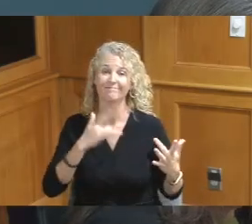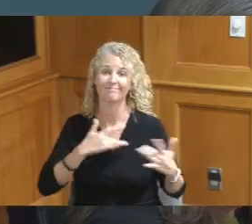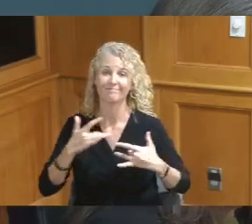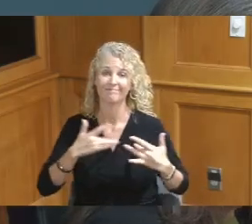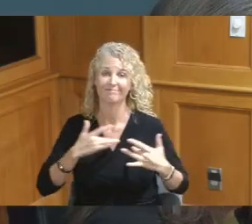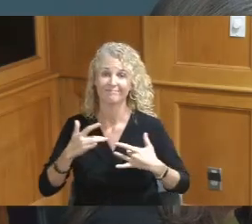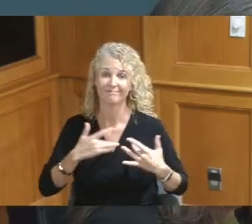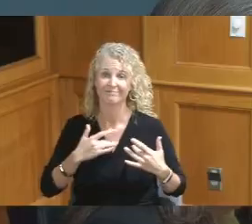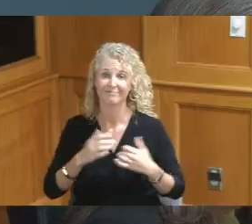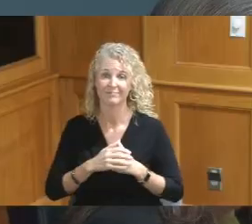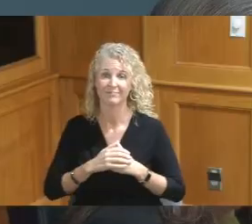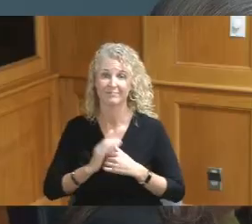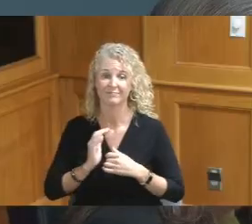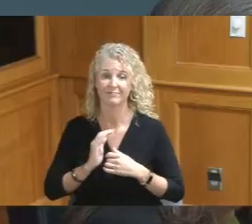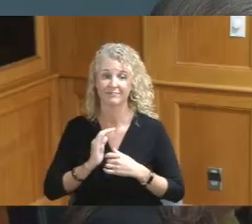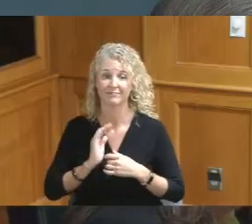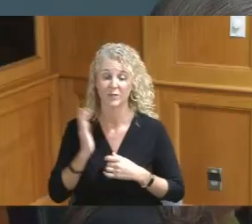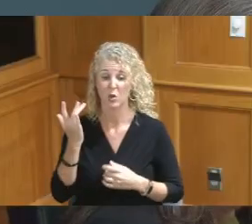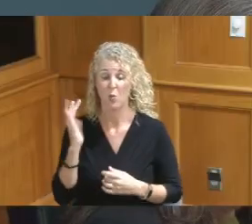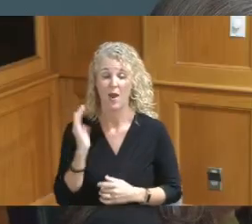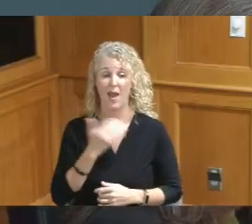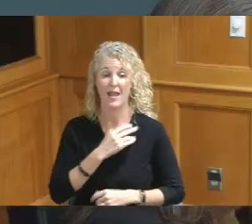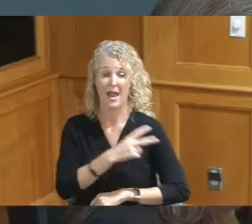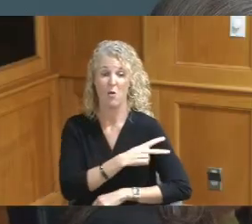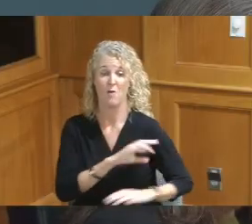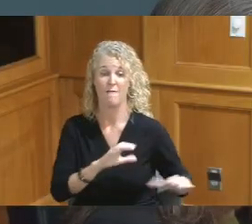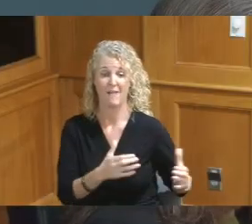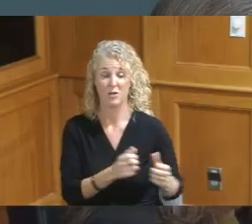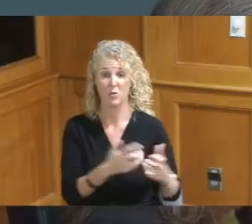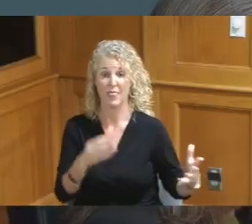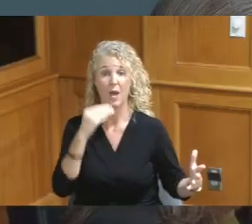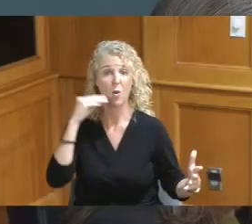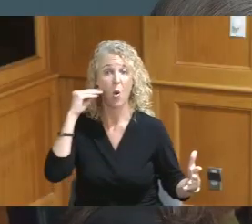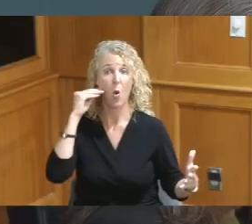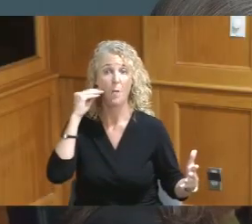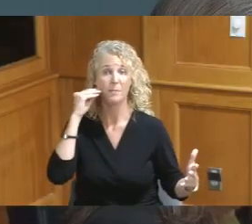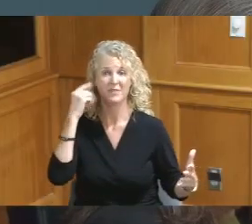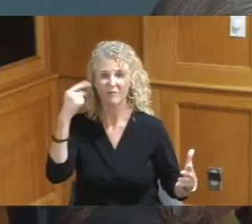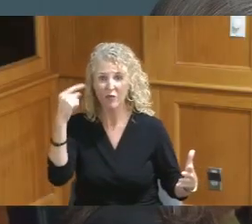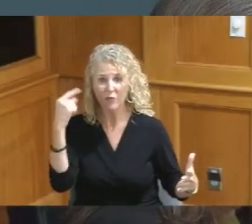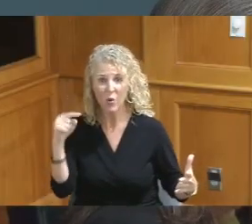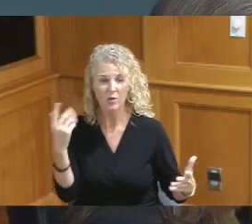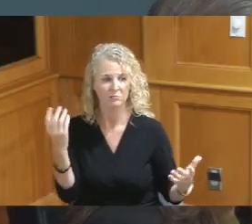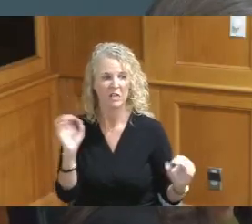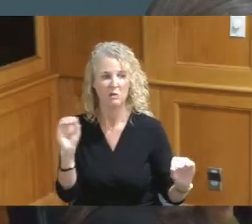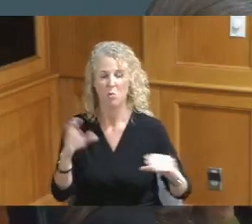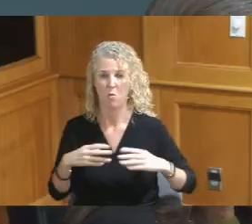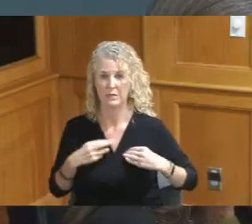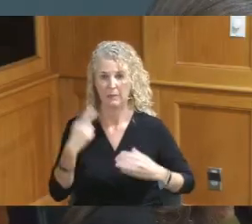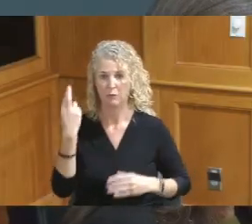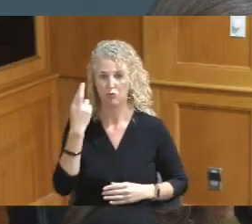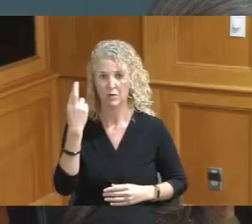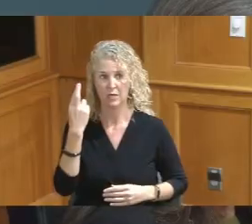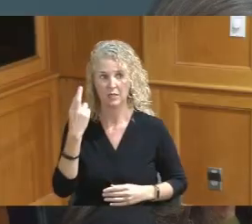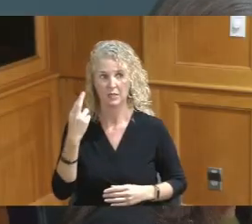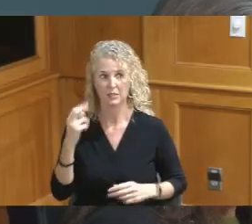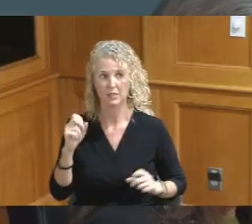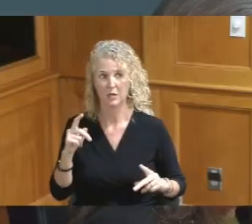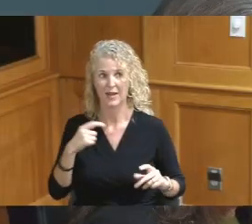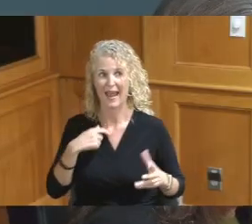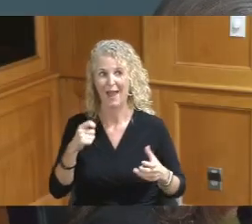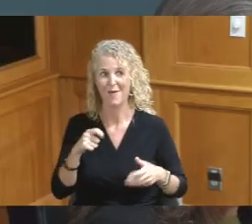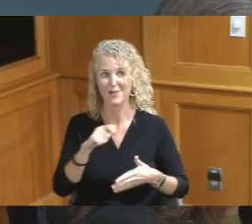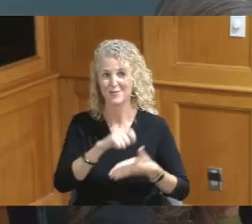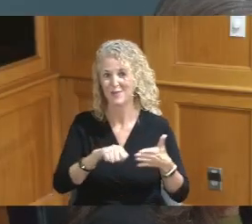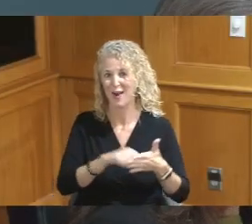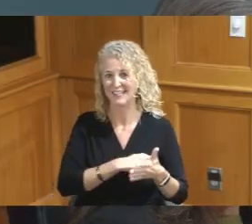no way that any of our veterans, first of all, should be homeless and on the street. I'm just gonna circle